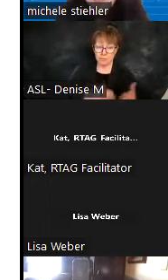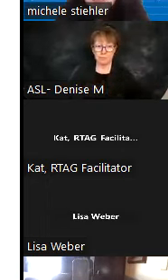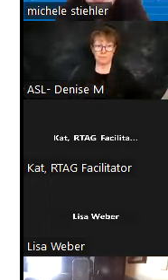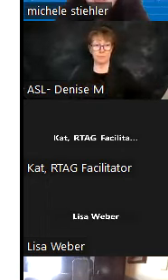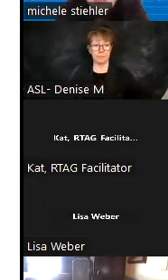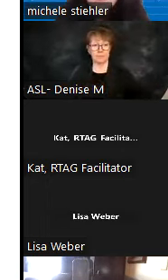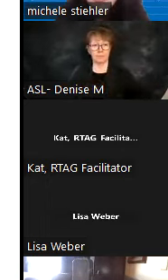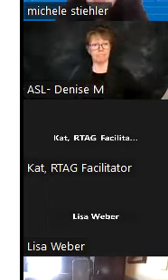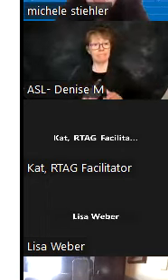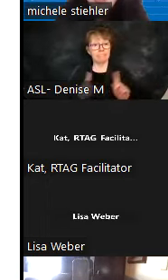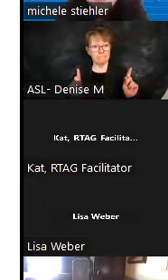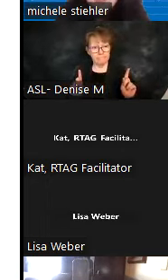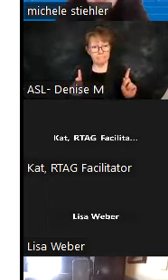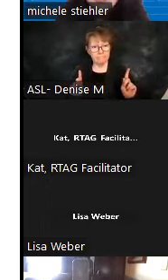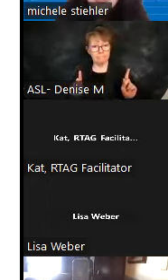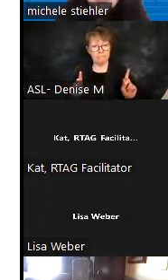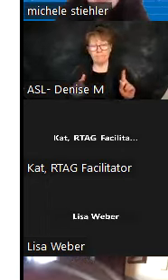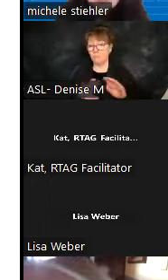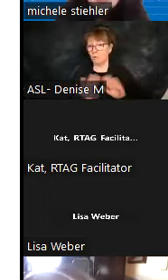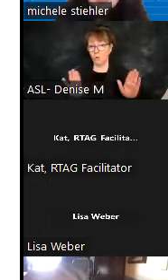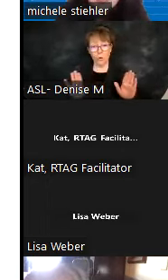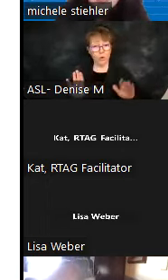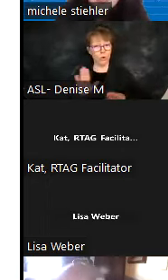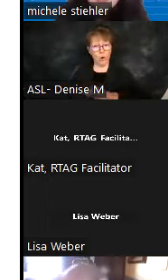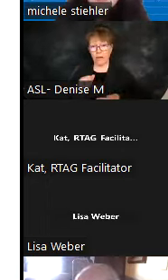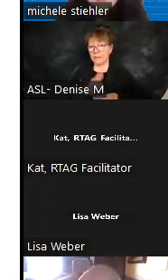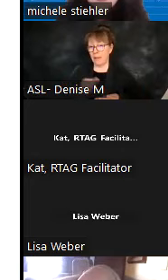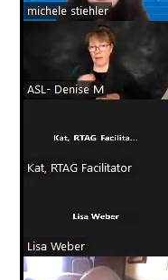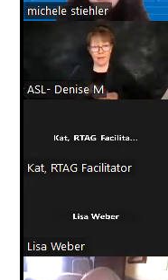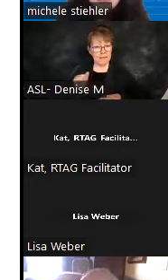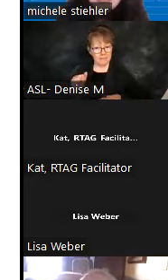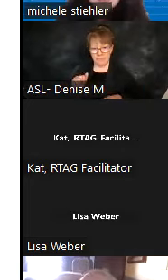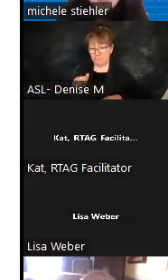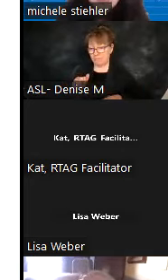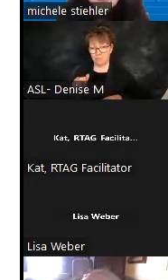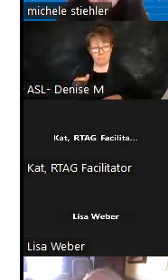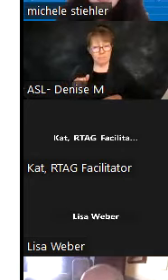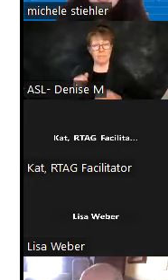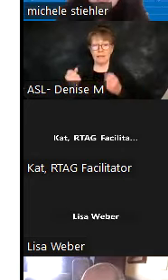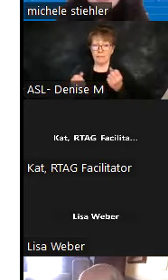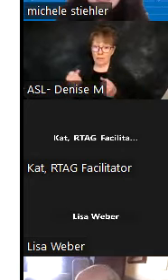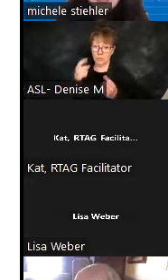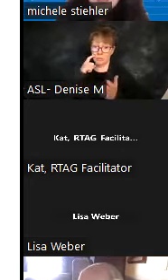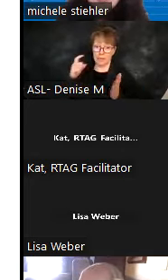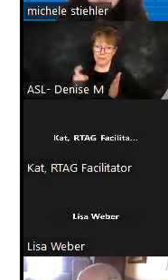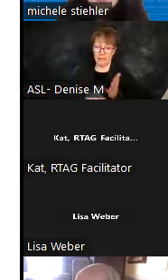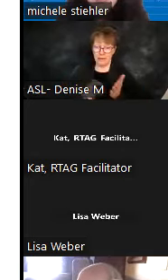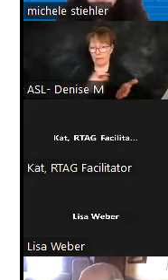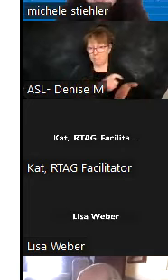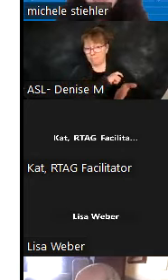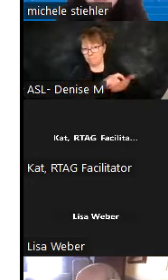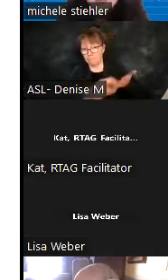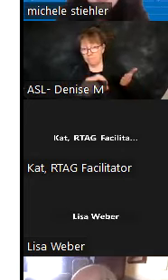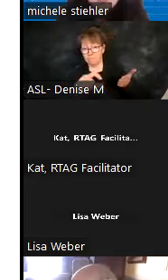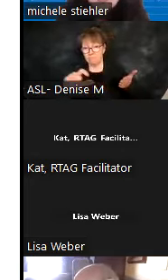will not be providing on-demand trips. The vehicles will be identified with a large RIDE decal